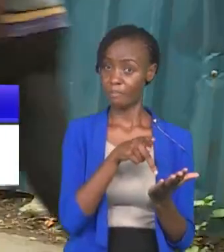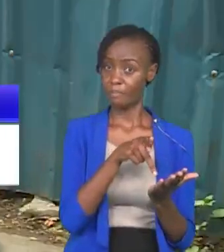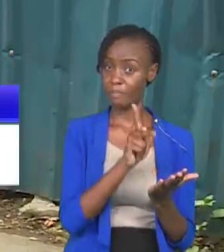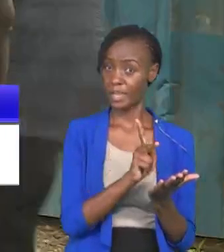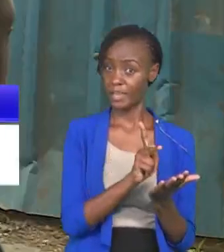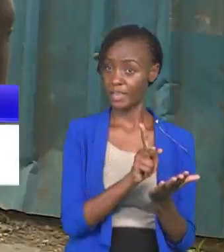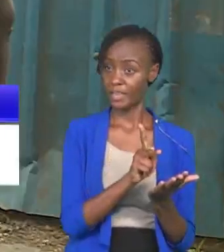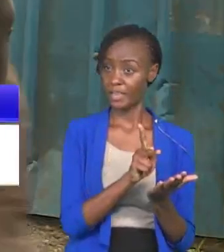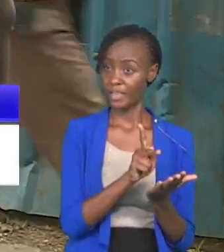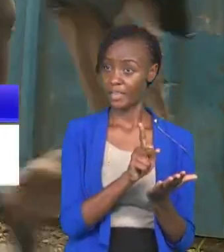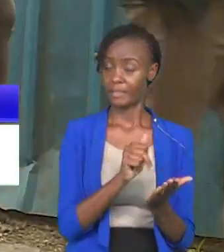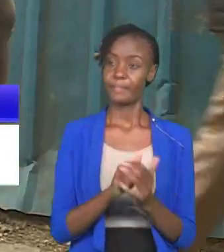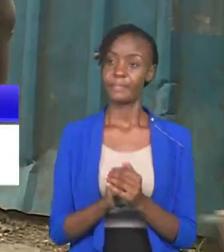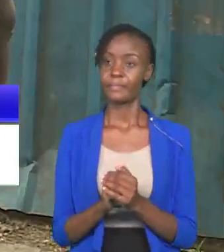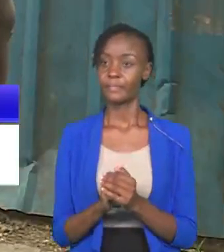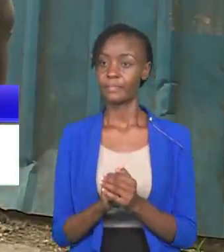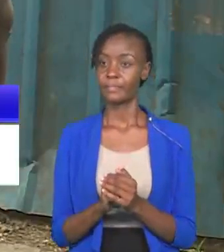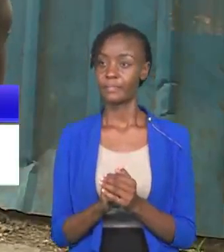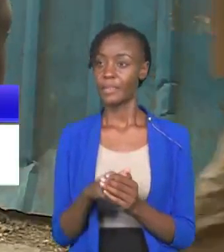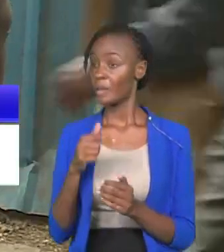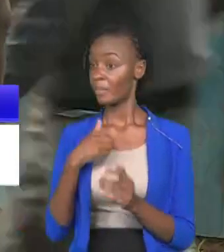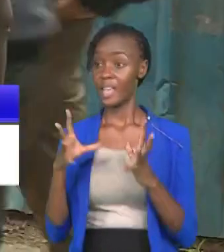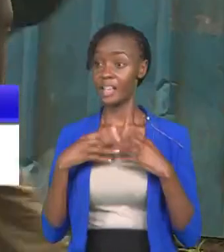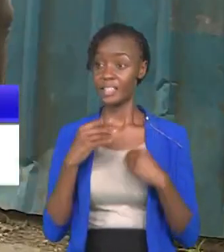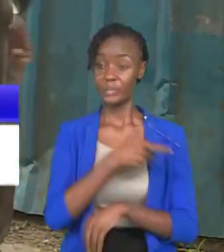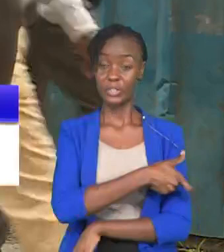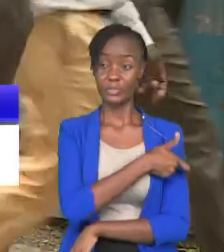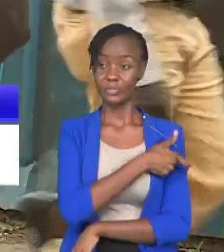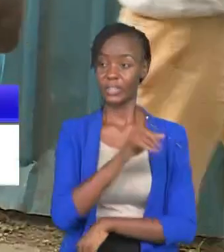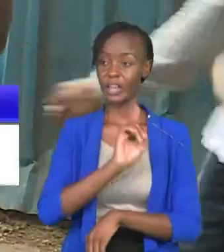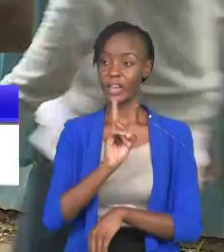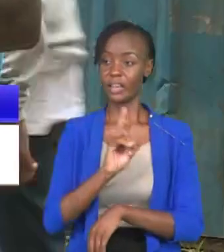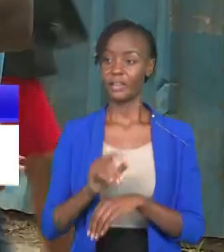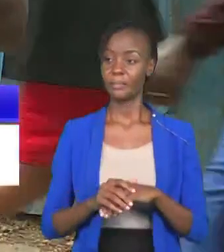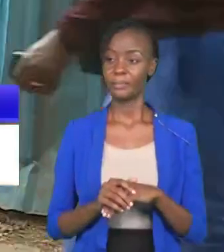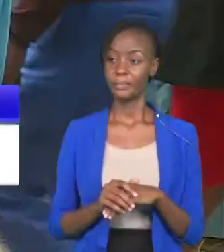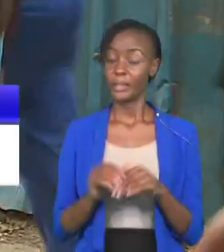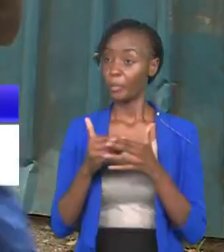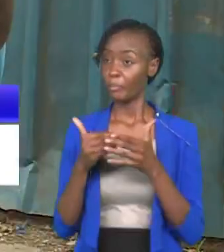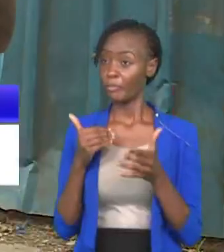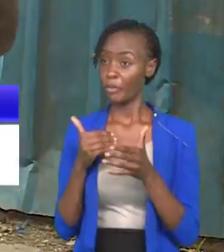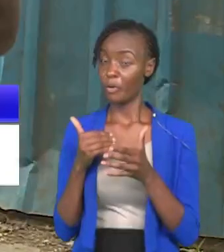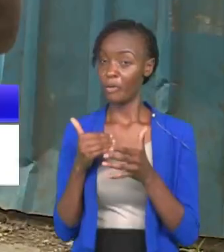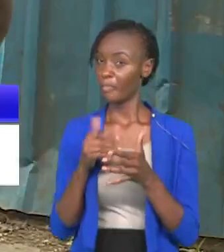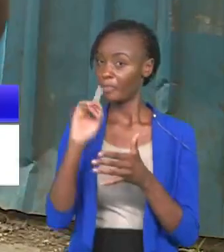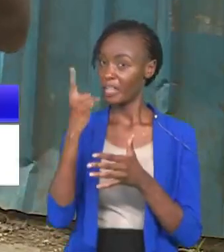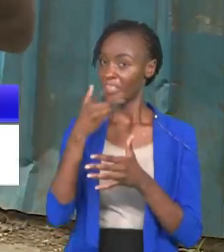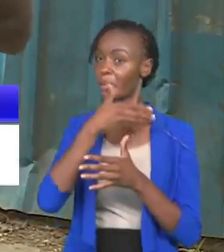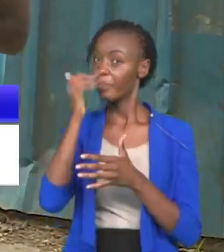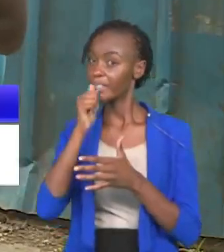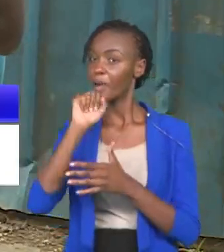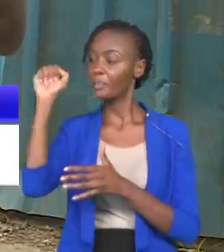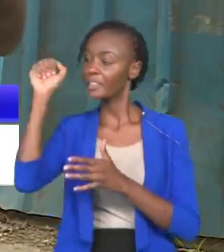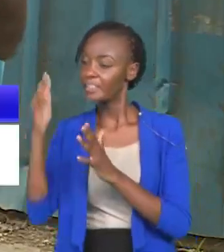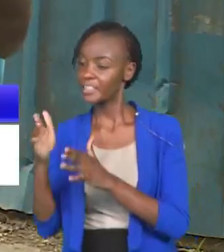itataka tulipe kitu. Mimi kwangu sikubali. Labda ingie ianze kwa wakubwa ndio kuja kwa